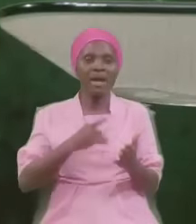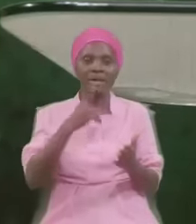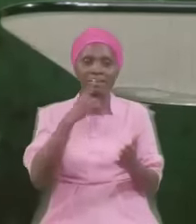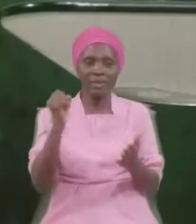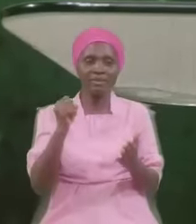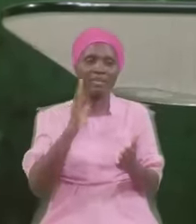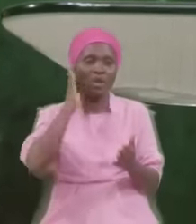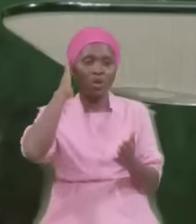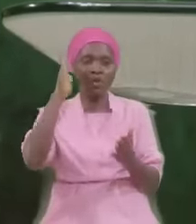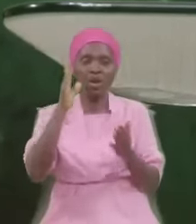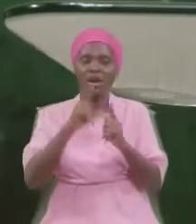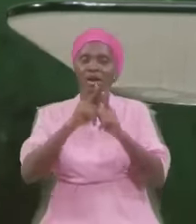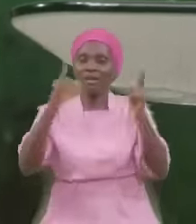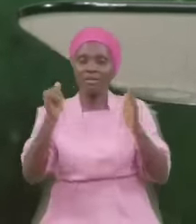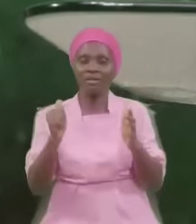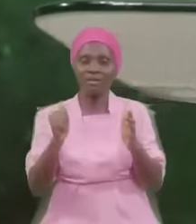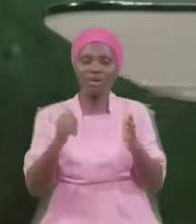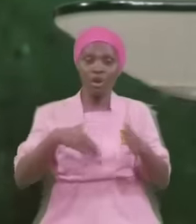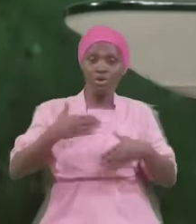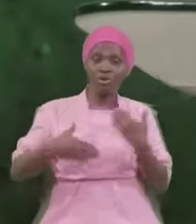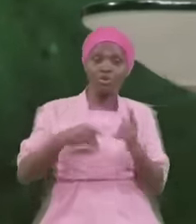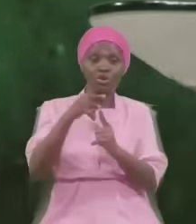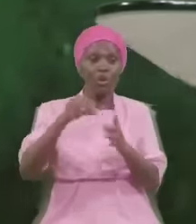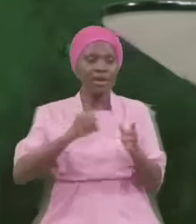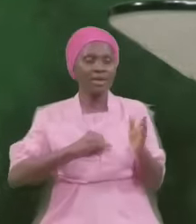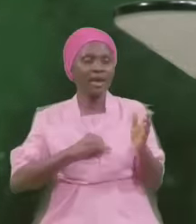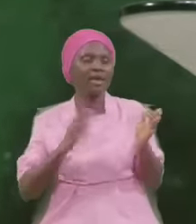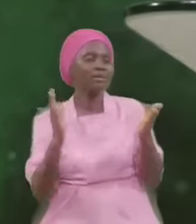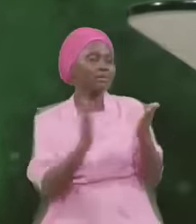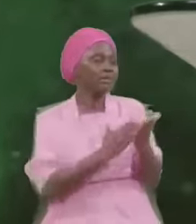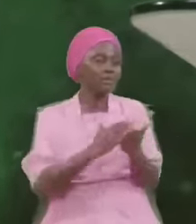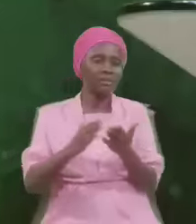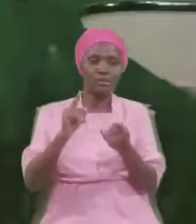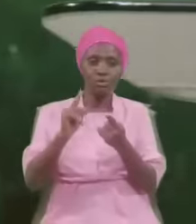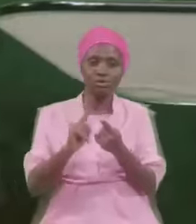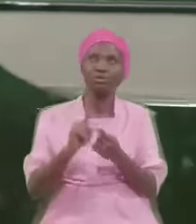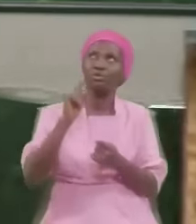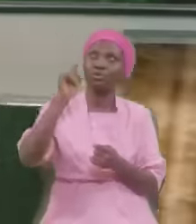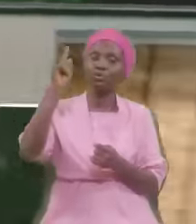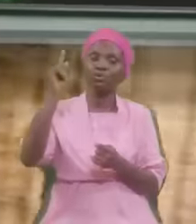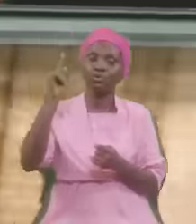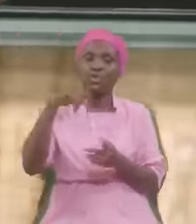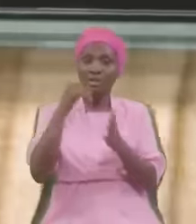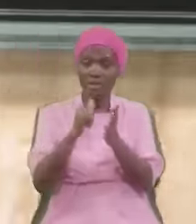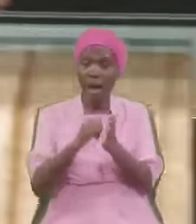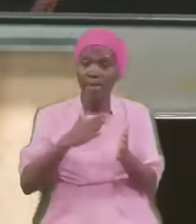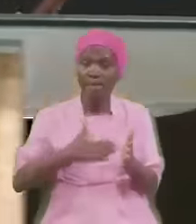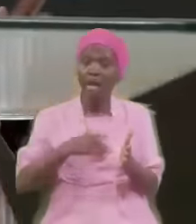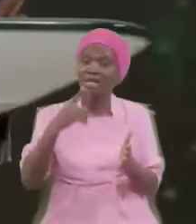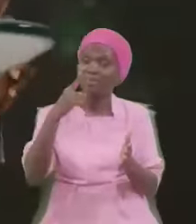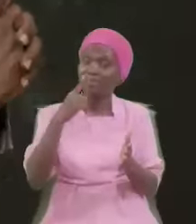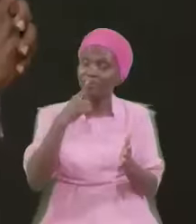shall greatly rejoice when I sing unto thee. It says, my lips shall